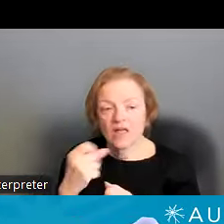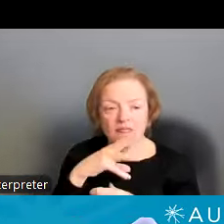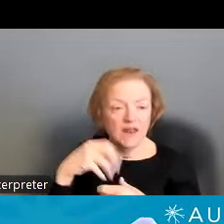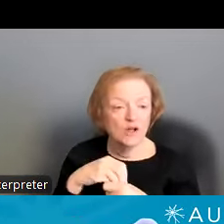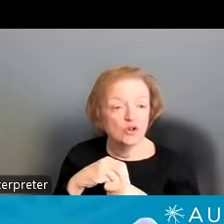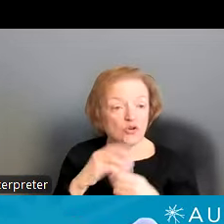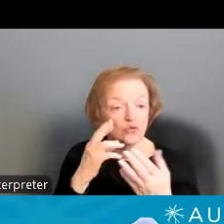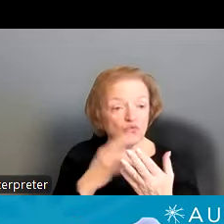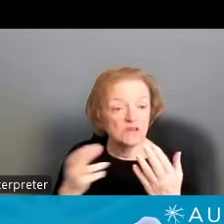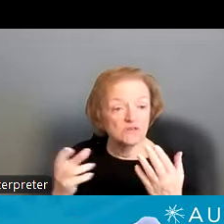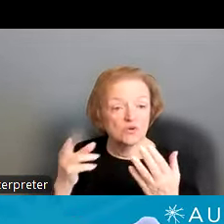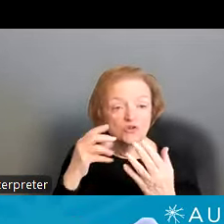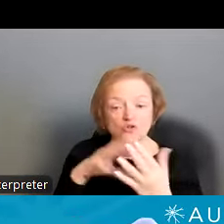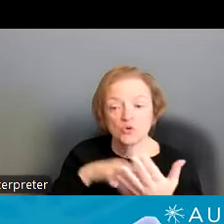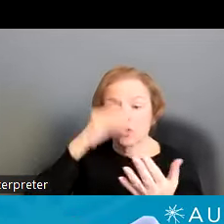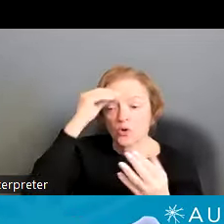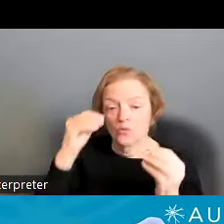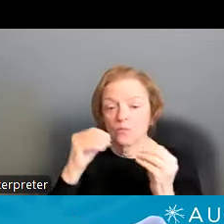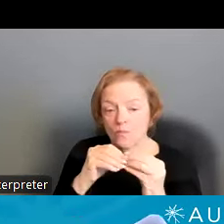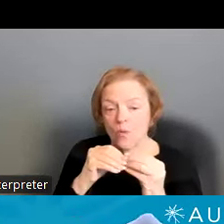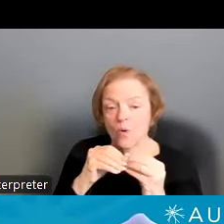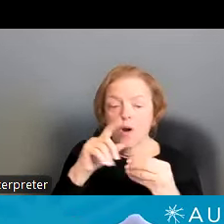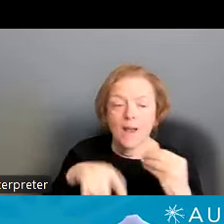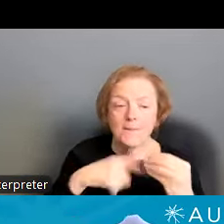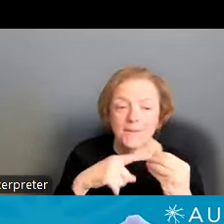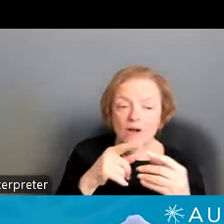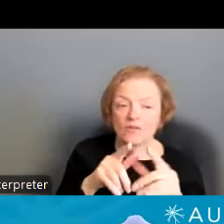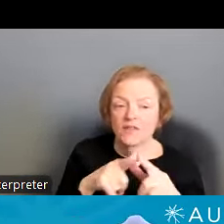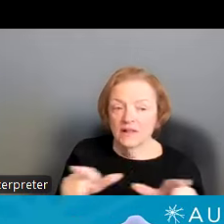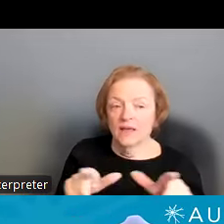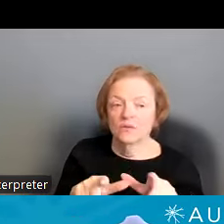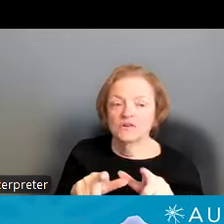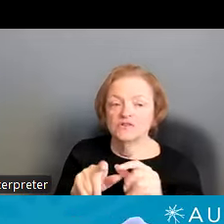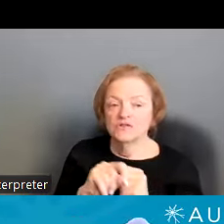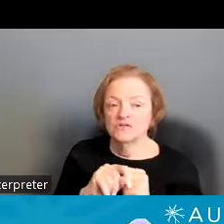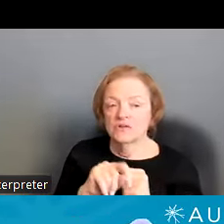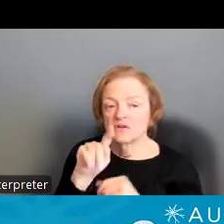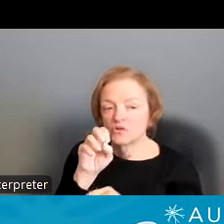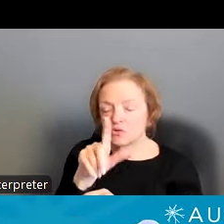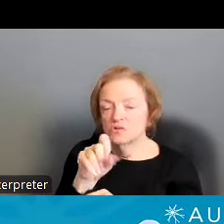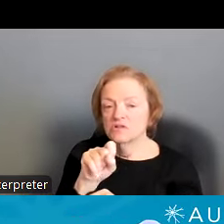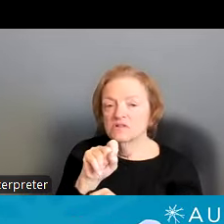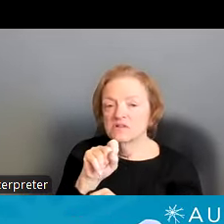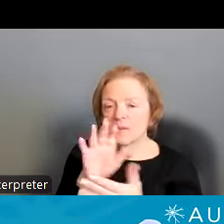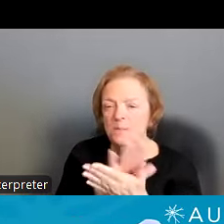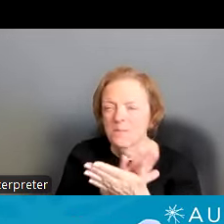to help people learn more about plain language, the movement, the tool, and to help make